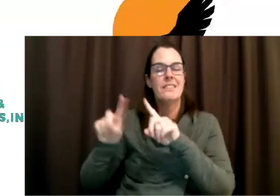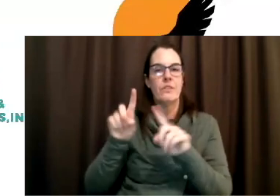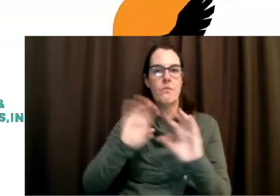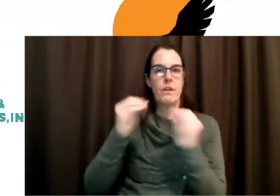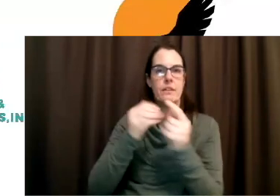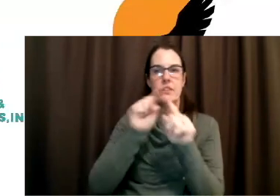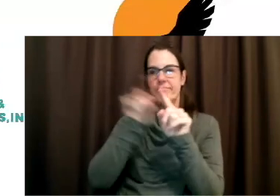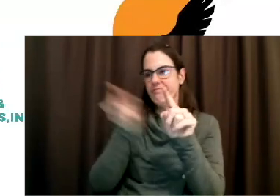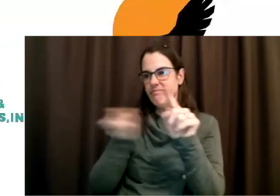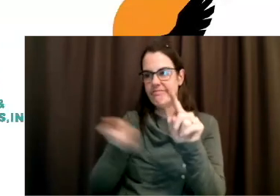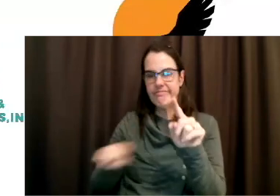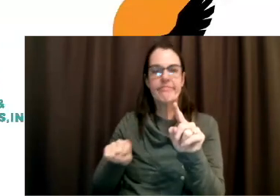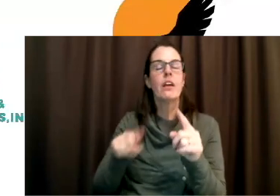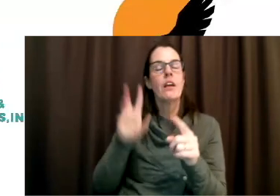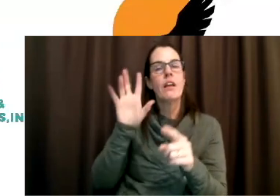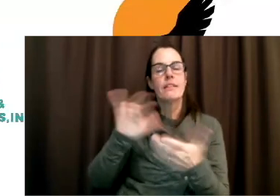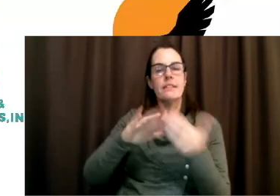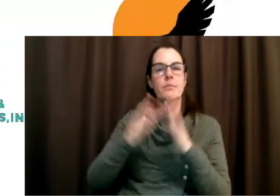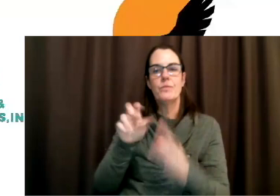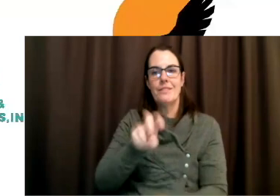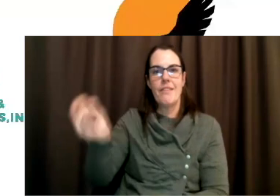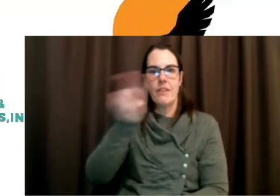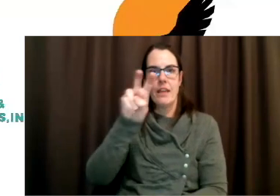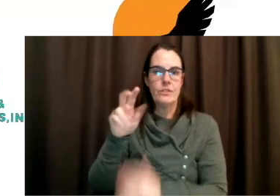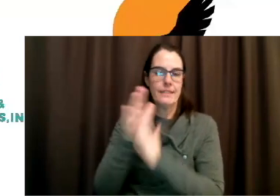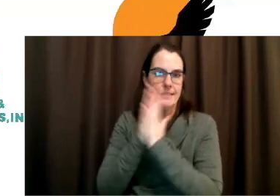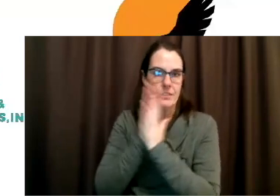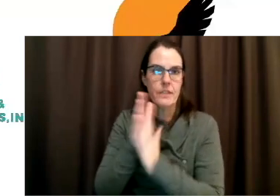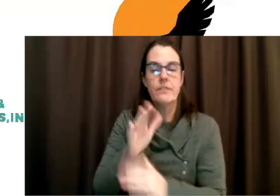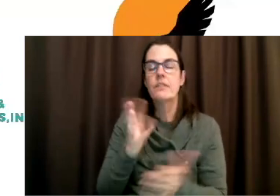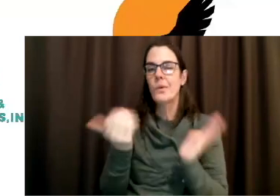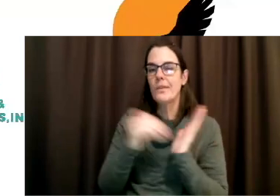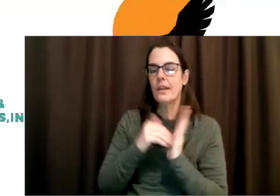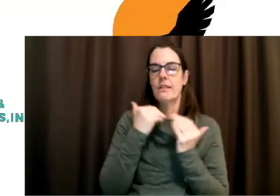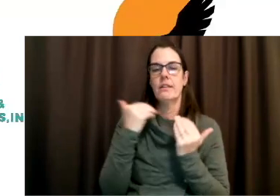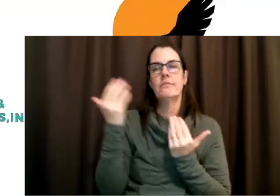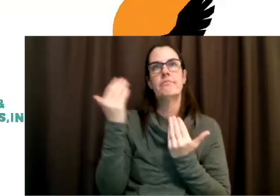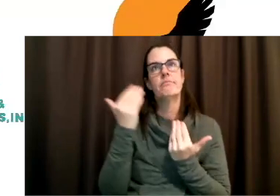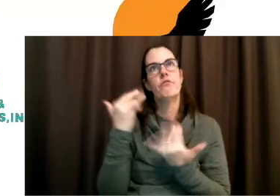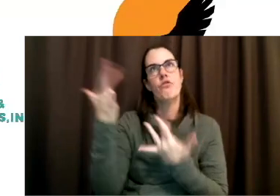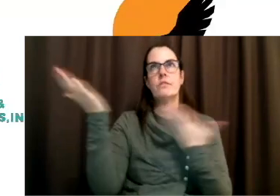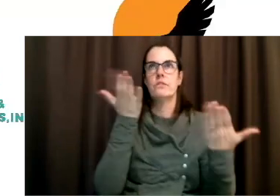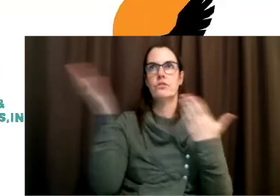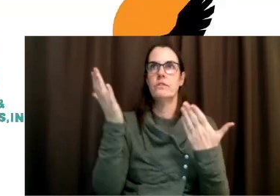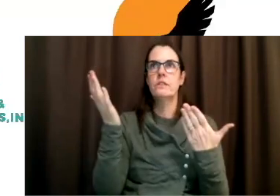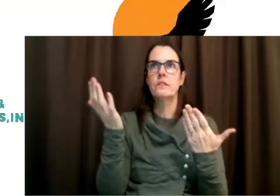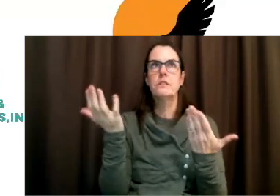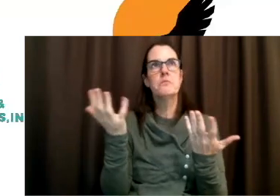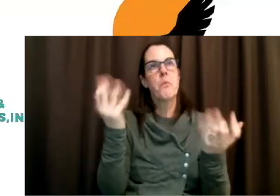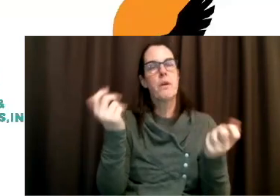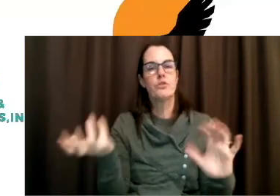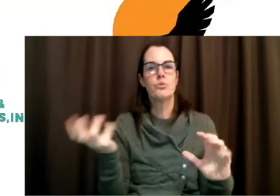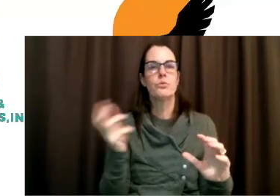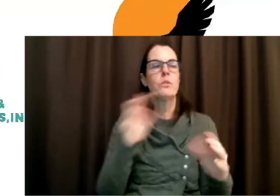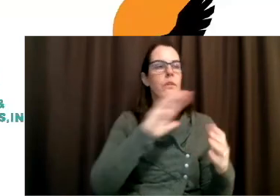Navigators initiative, and this is a Forest Service effort to connect communities to agency partnership and